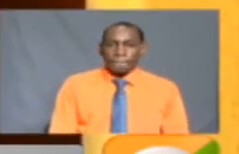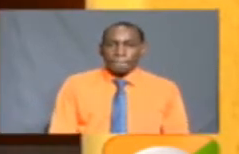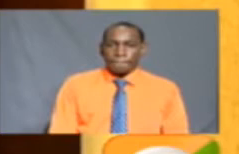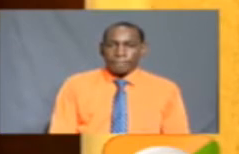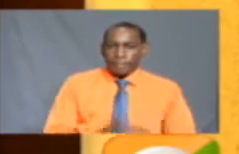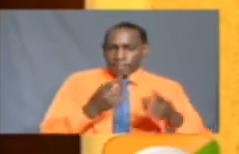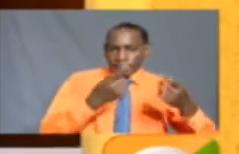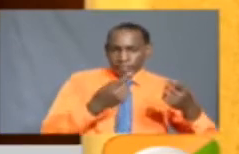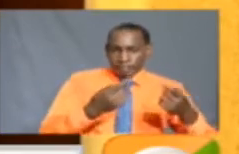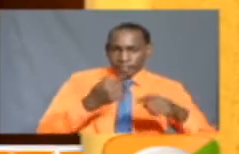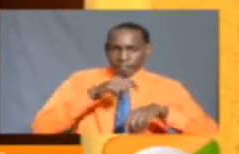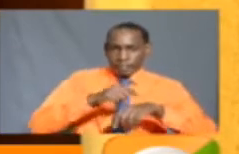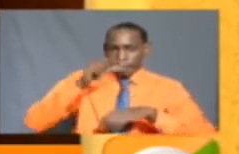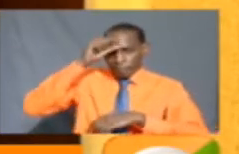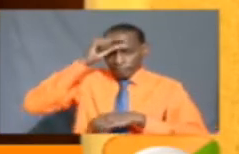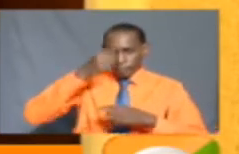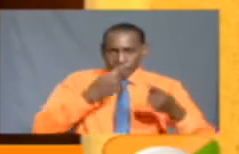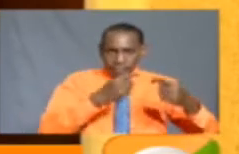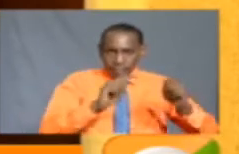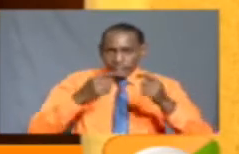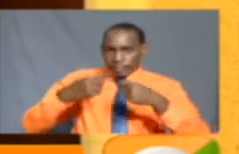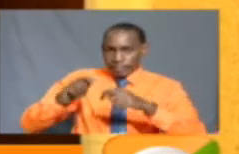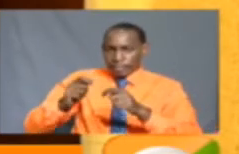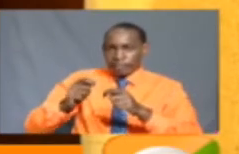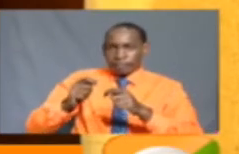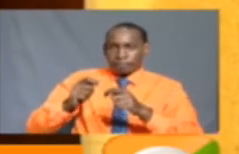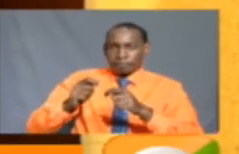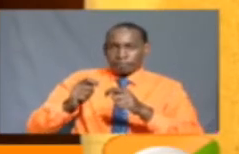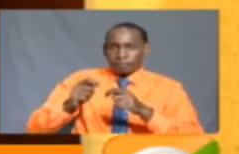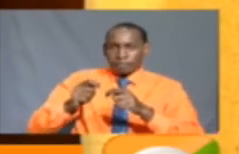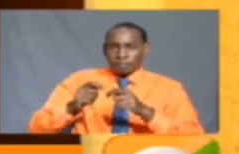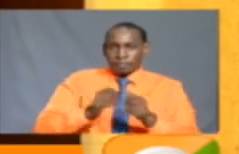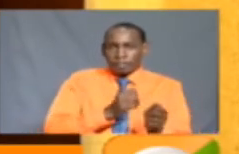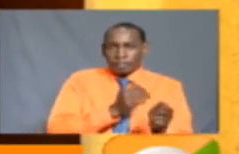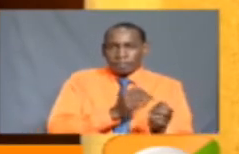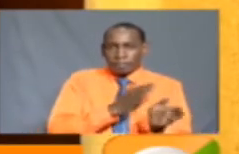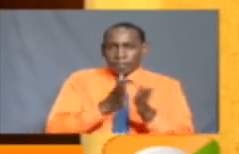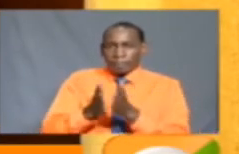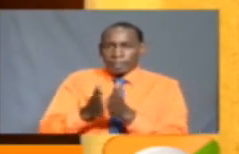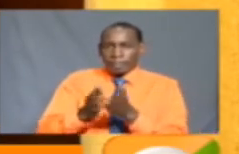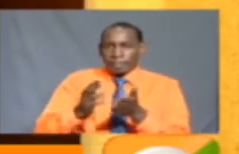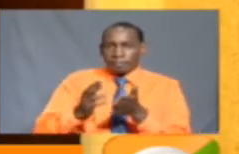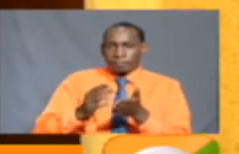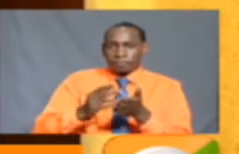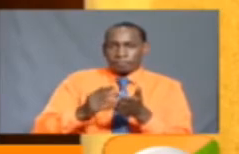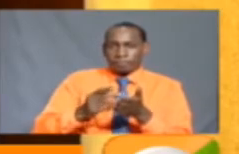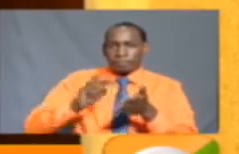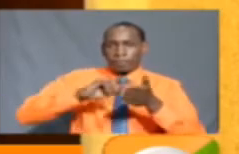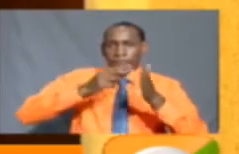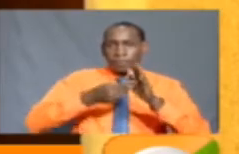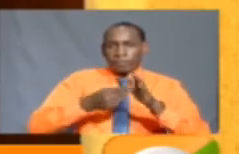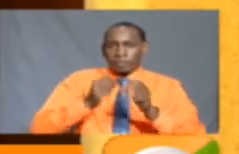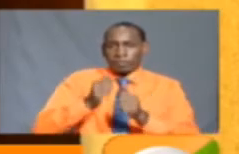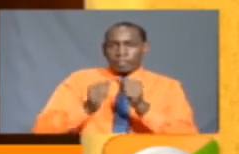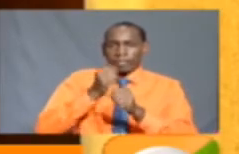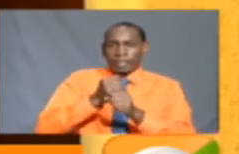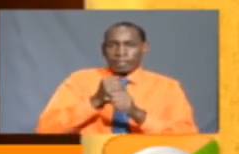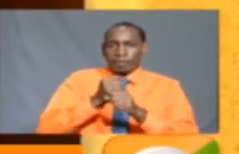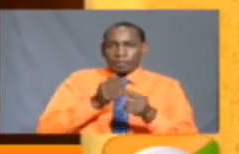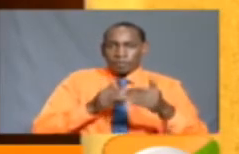As the government tries to retool the resources to identify projects that will be undertaken under the Big